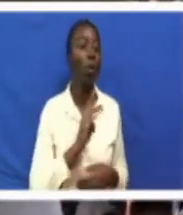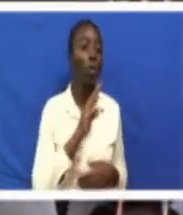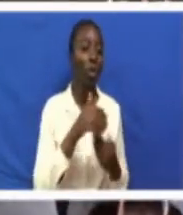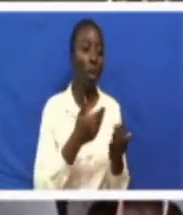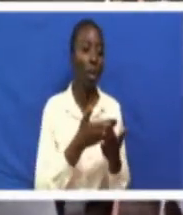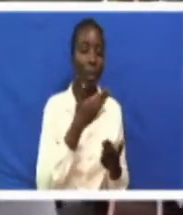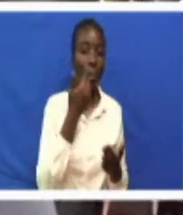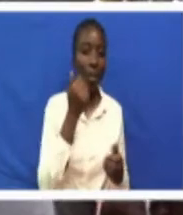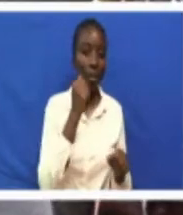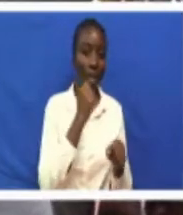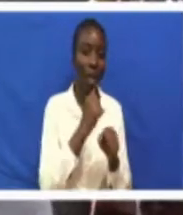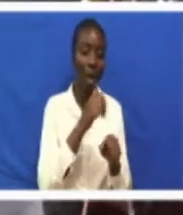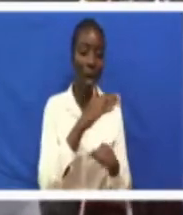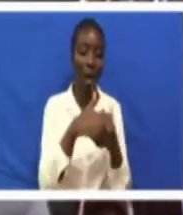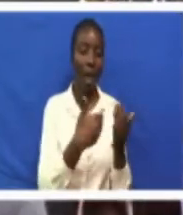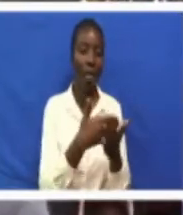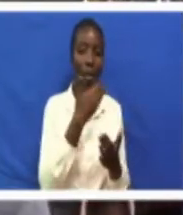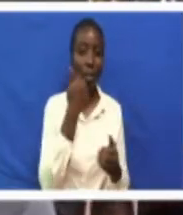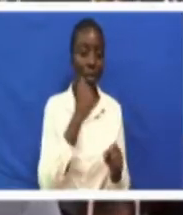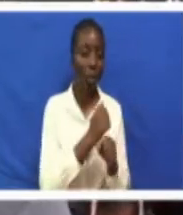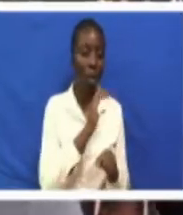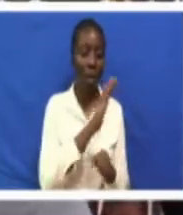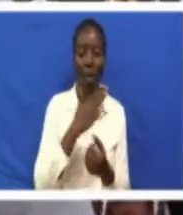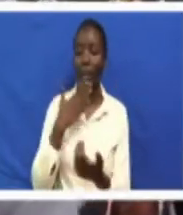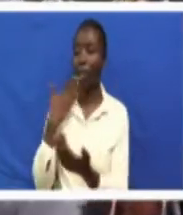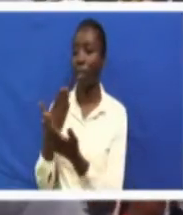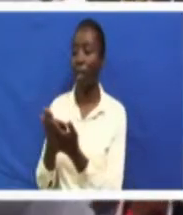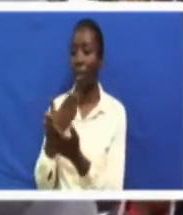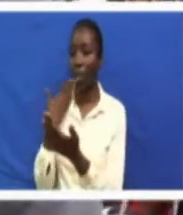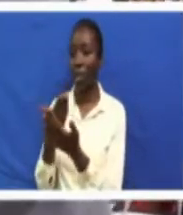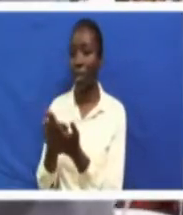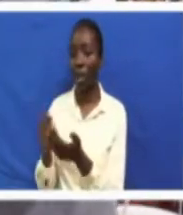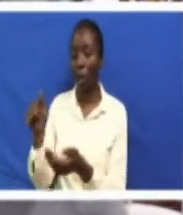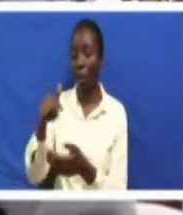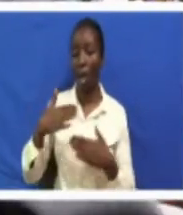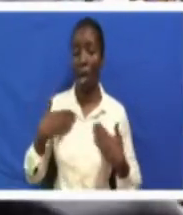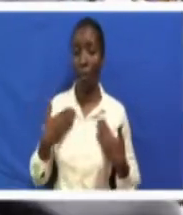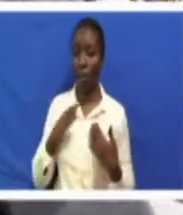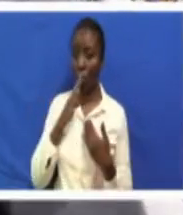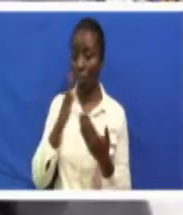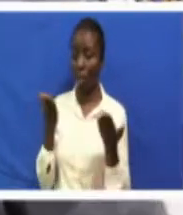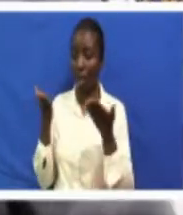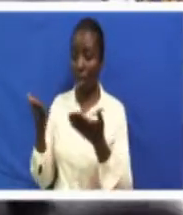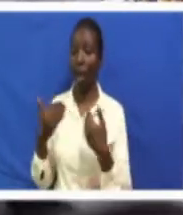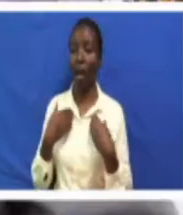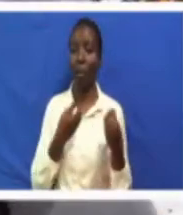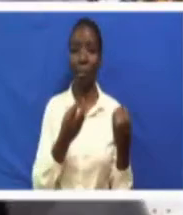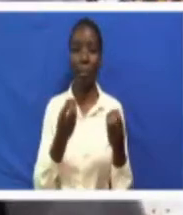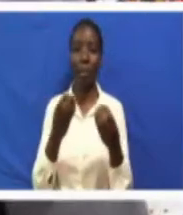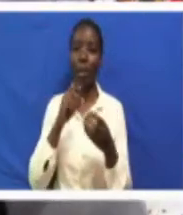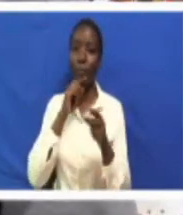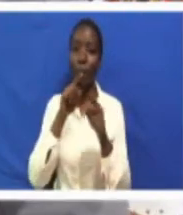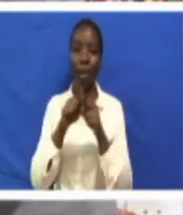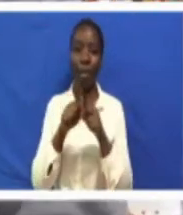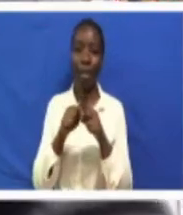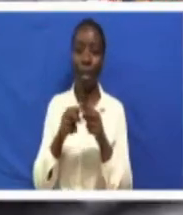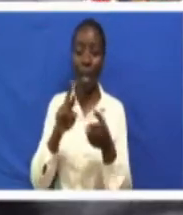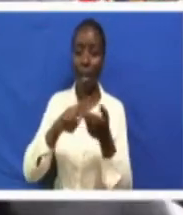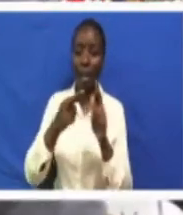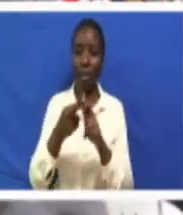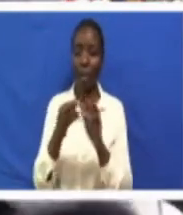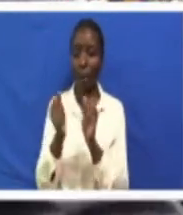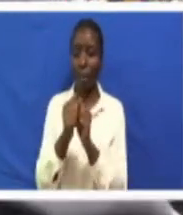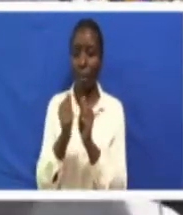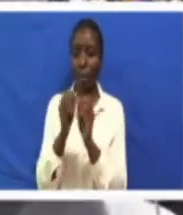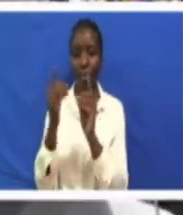good luck in your work thank you thank you and we are happy to be here as family members we have a lot of brothers here little tips and we are